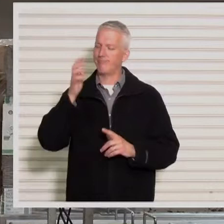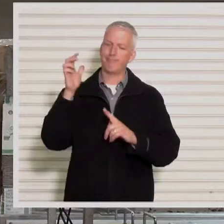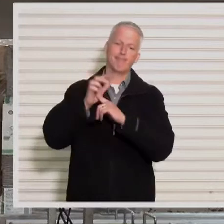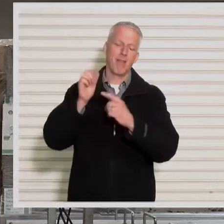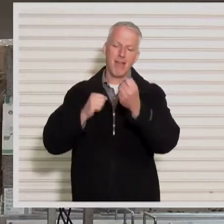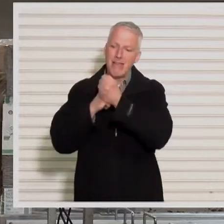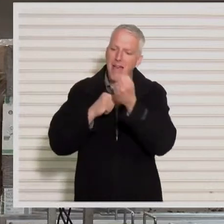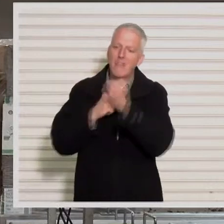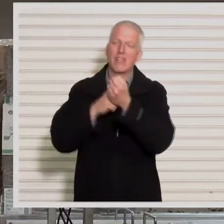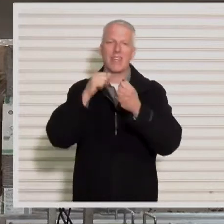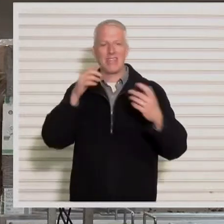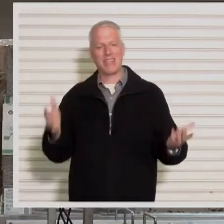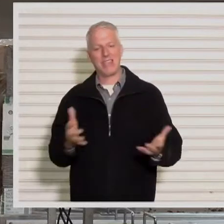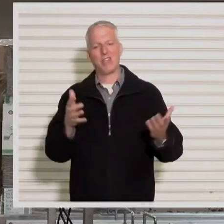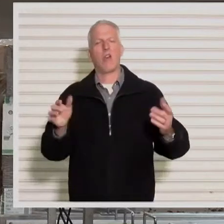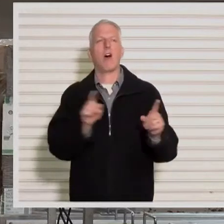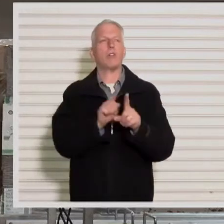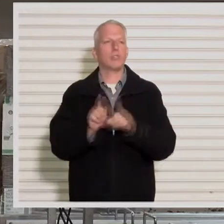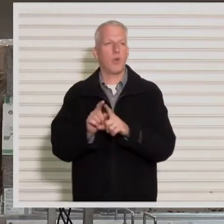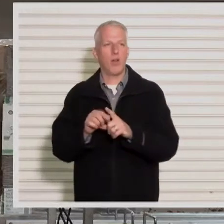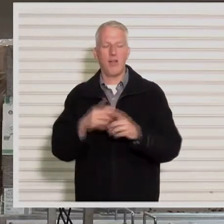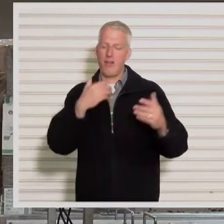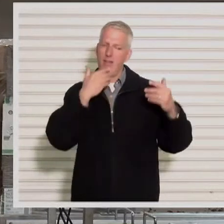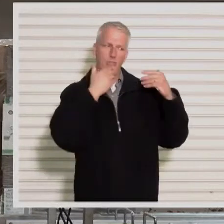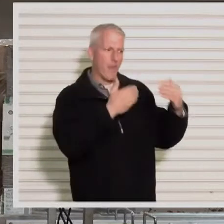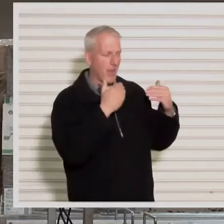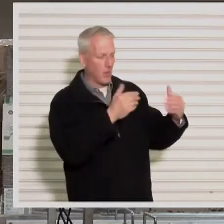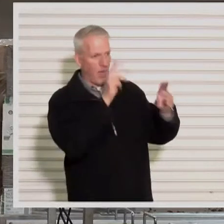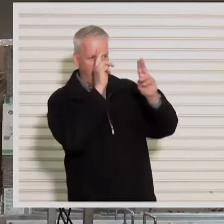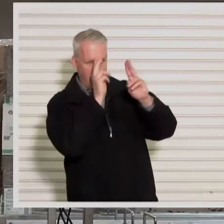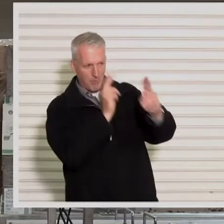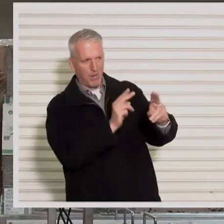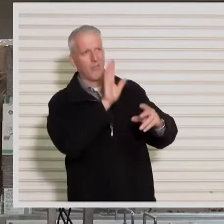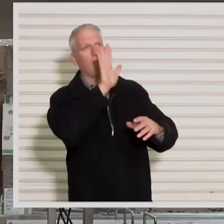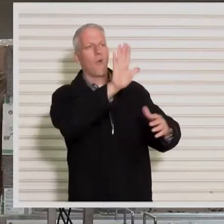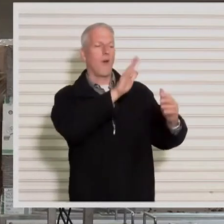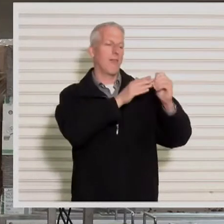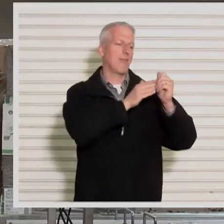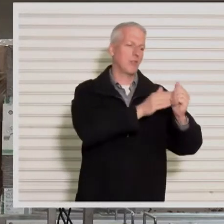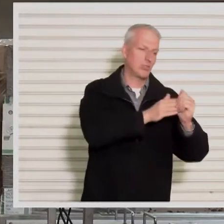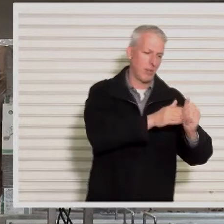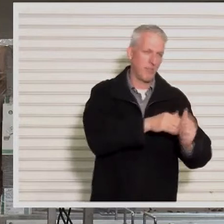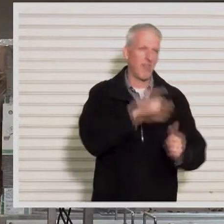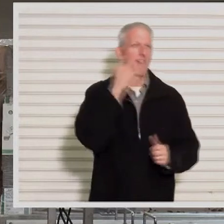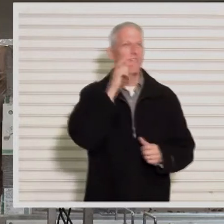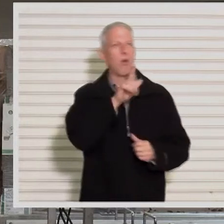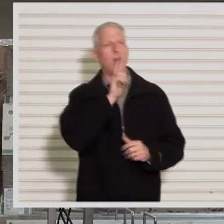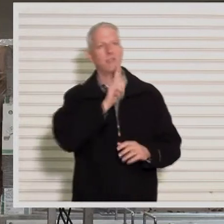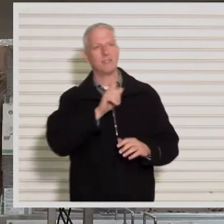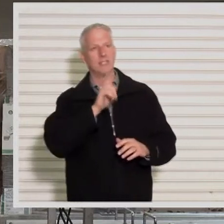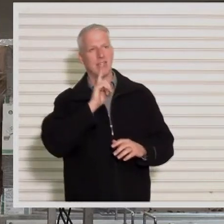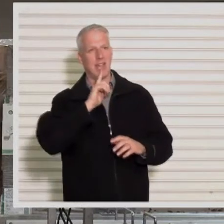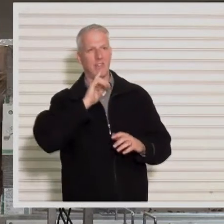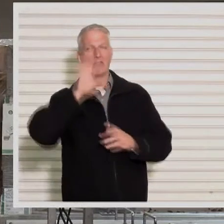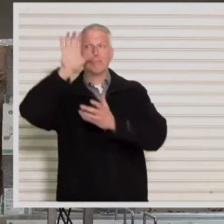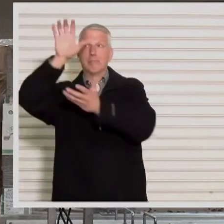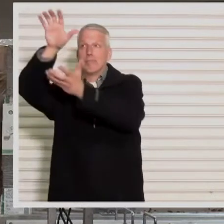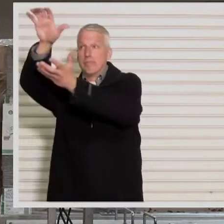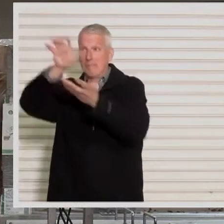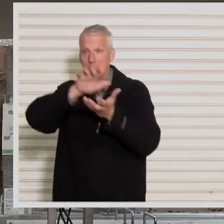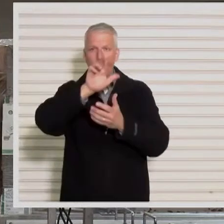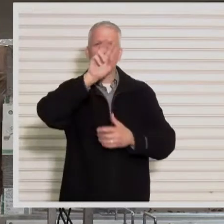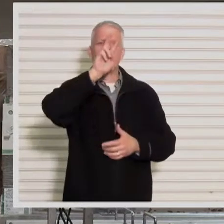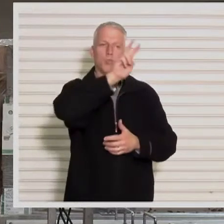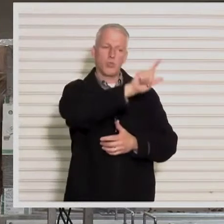advocacy, I'm here as well in gratitude and admiration of his leadership for securing an additional $24